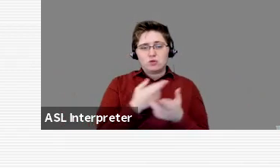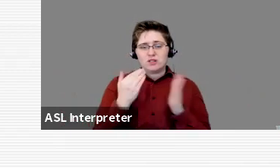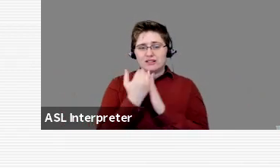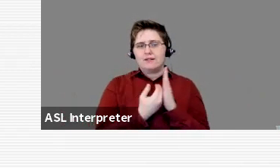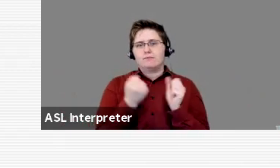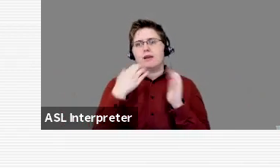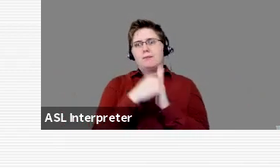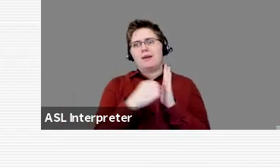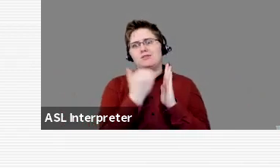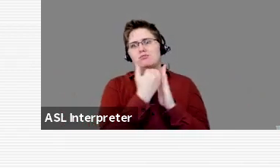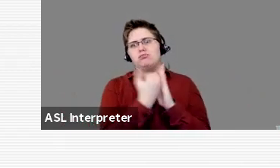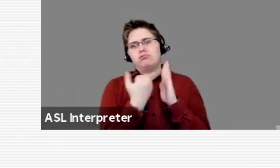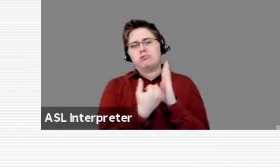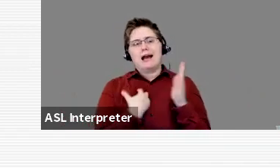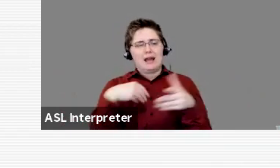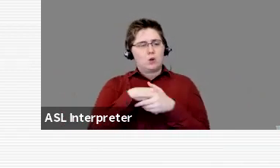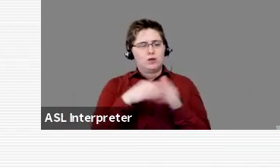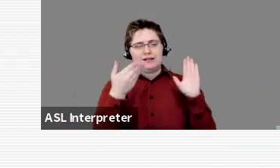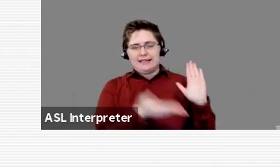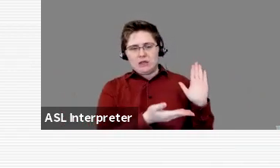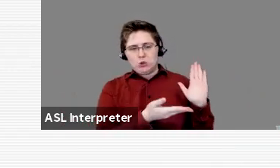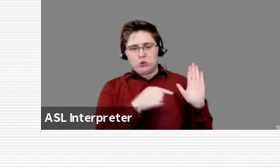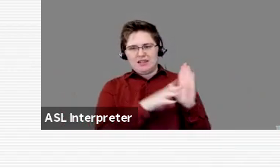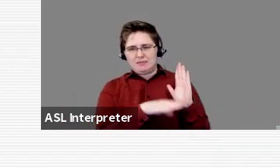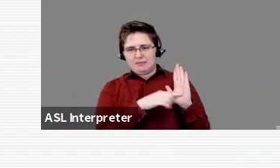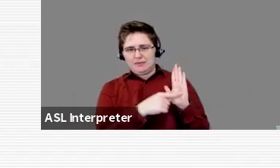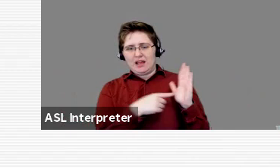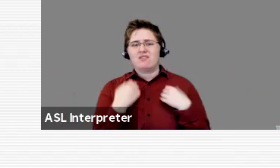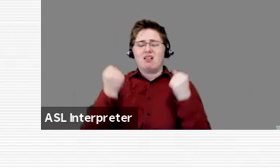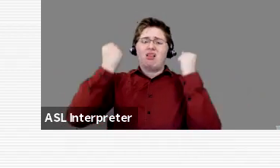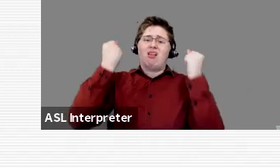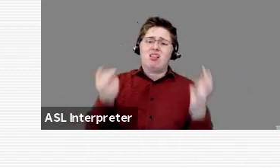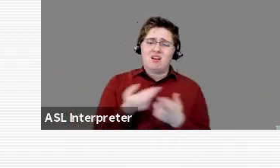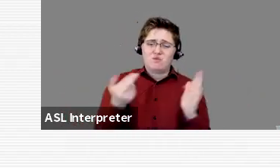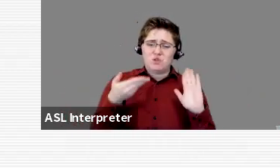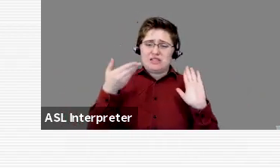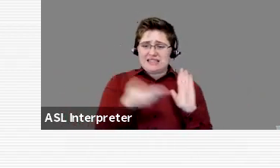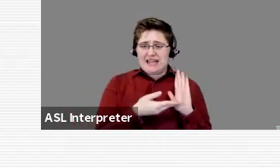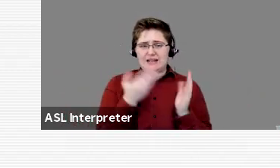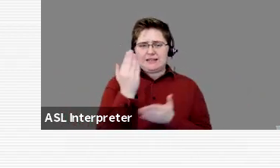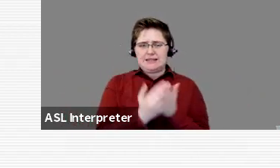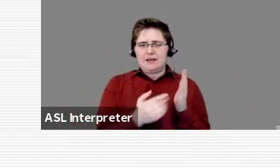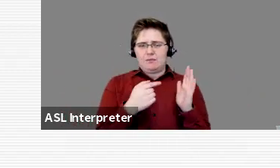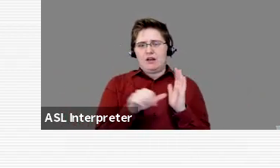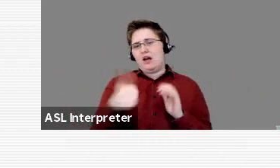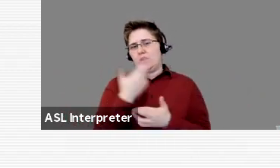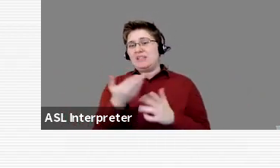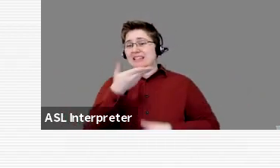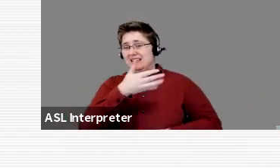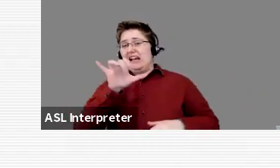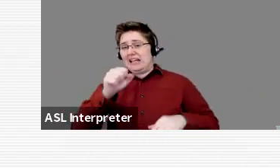long. And so I included that here because there's a lot of resources on there. Some of these other resources are there, but